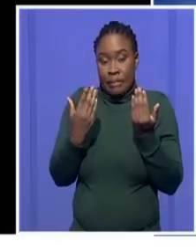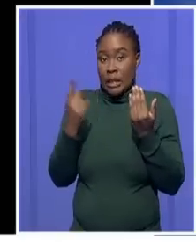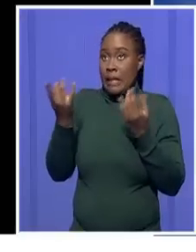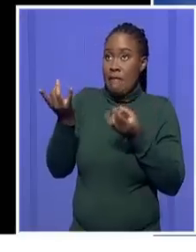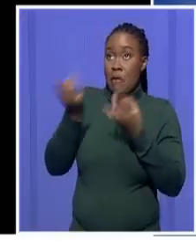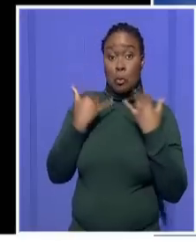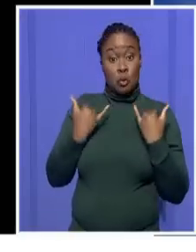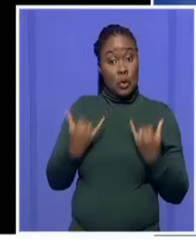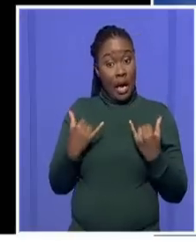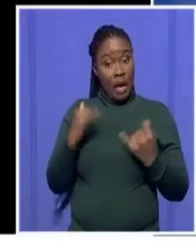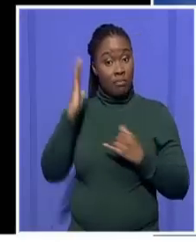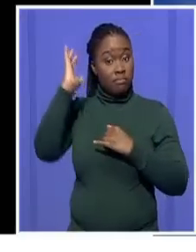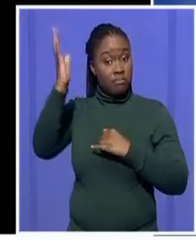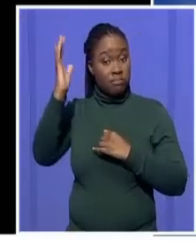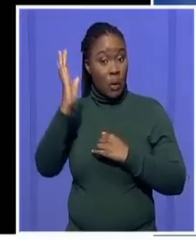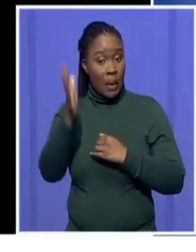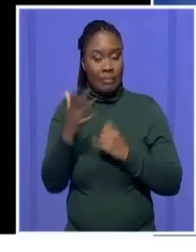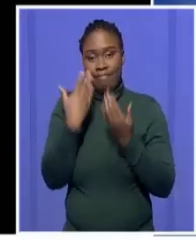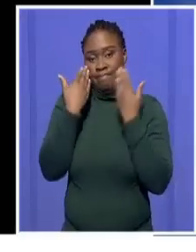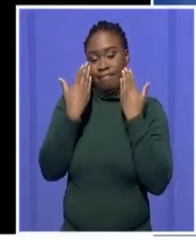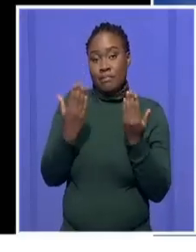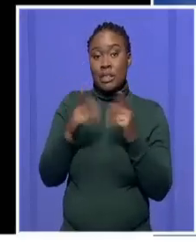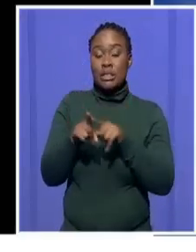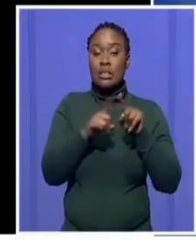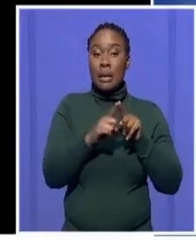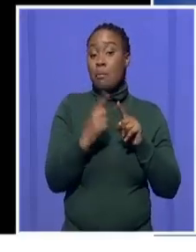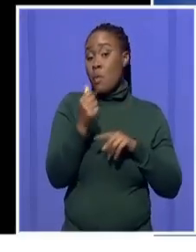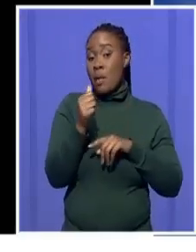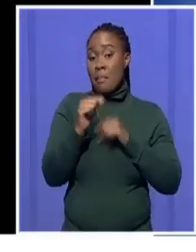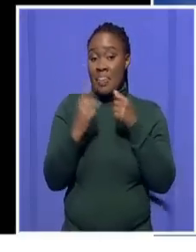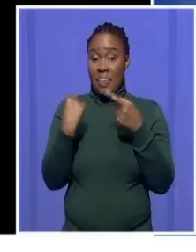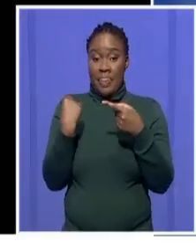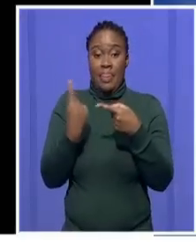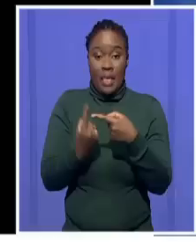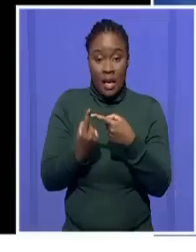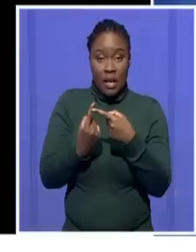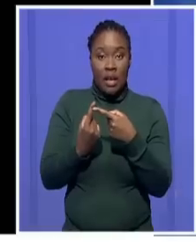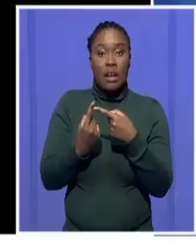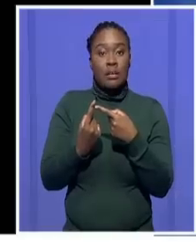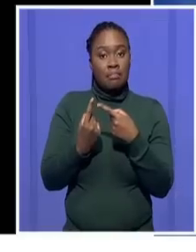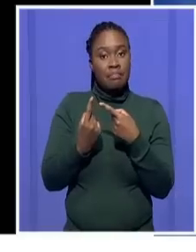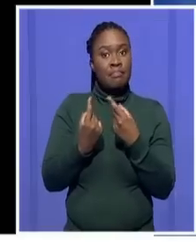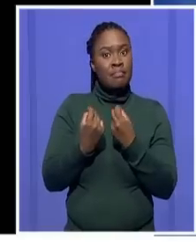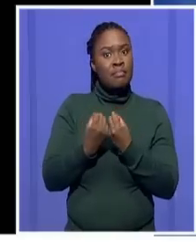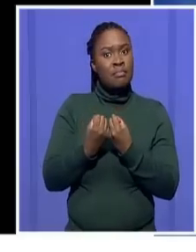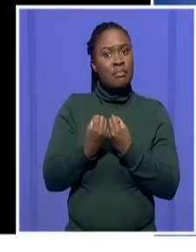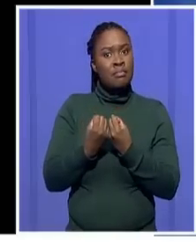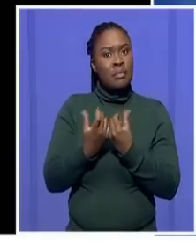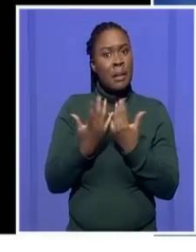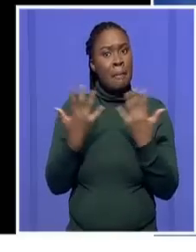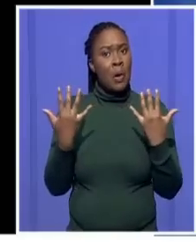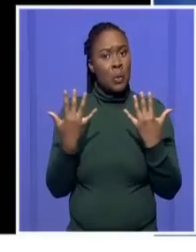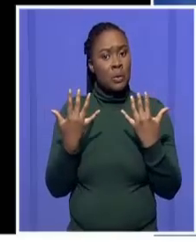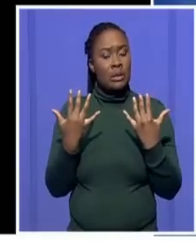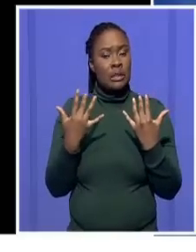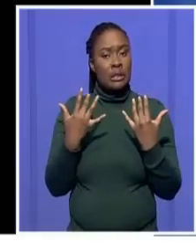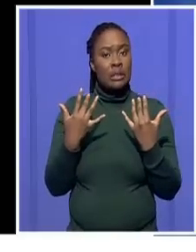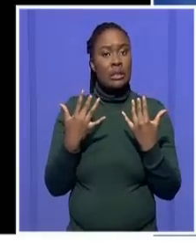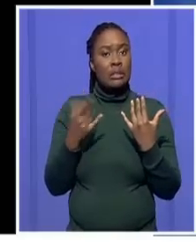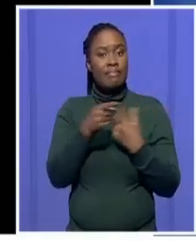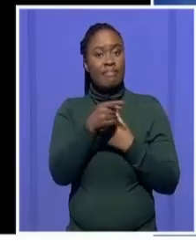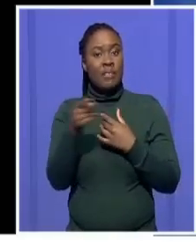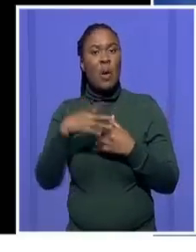today. I must also say that in the last month and a half, what local officials have been really at pains to do is to